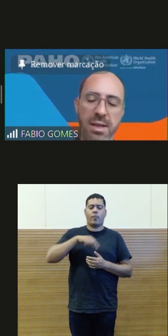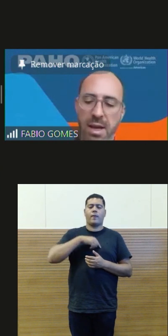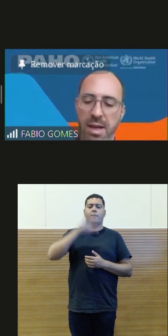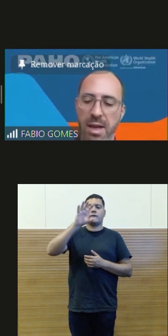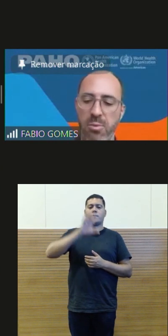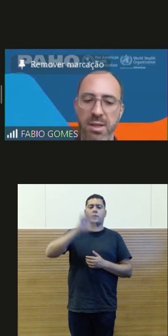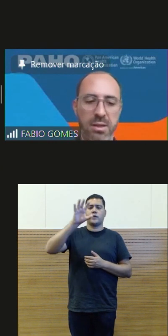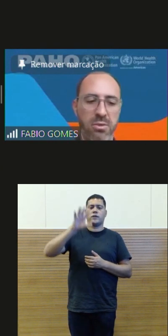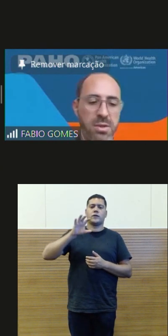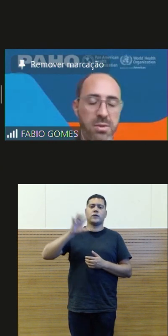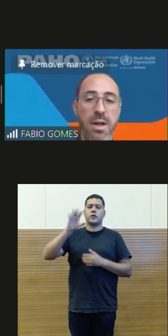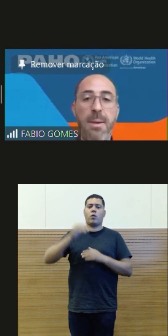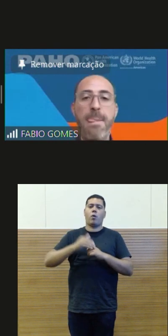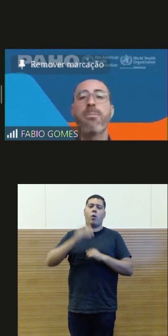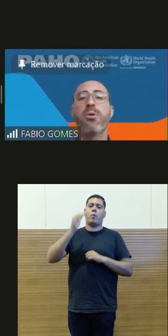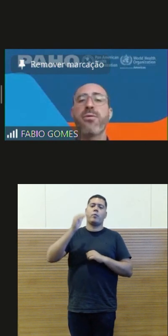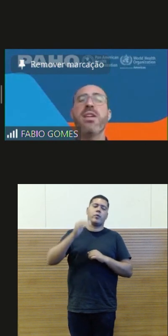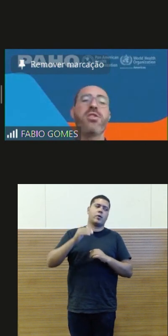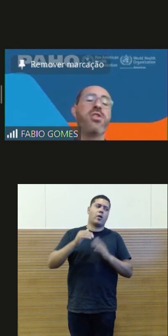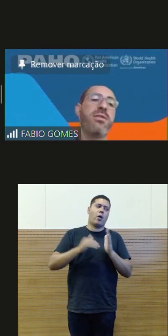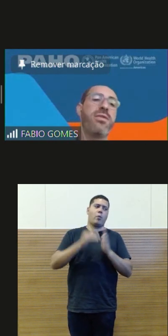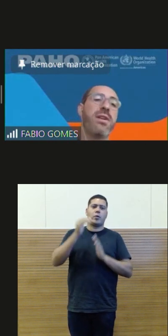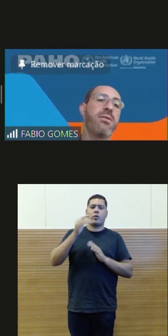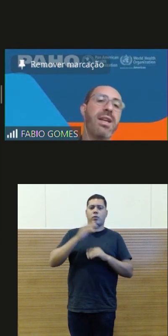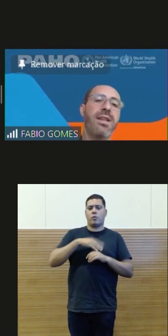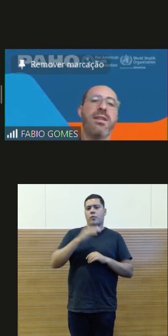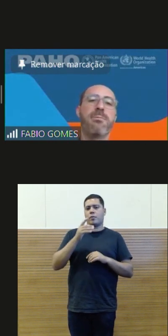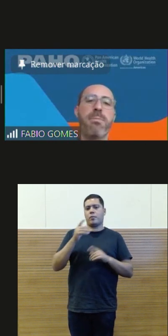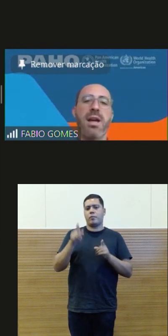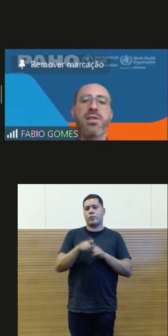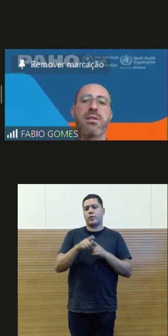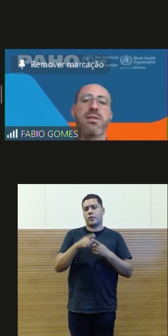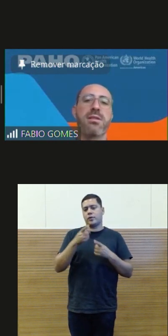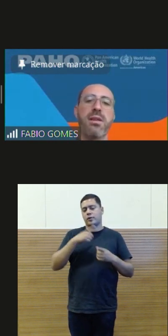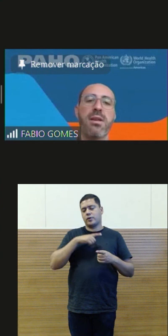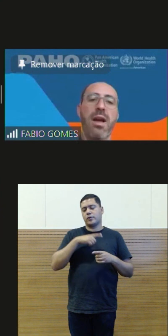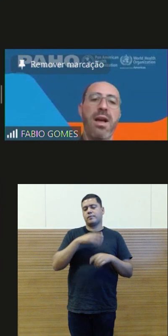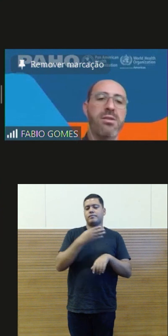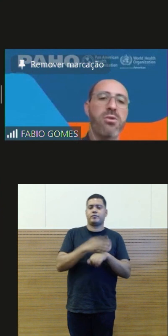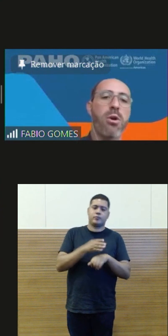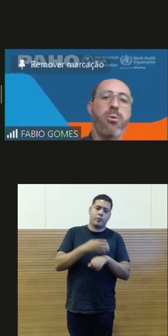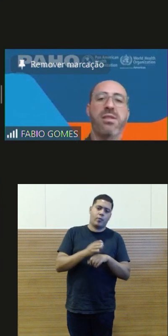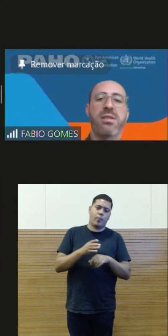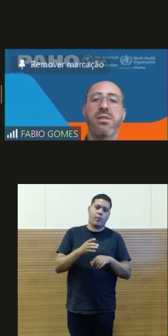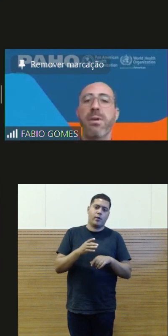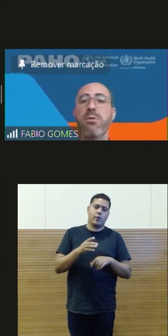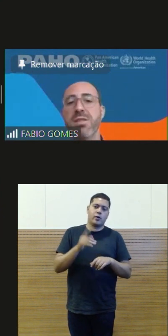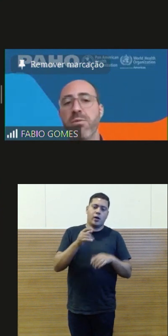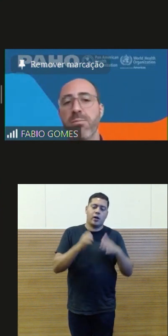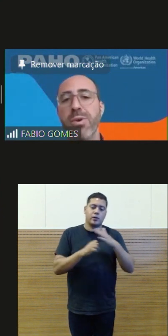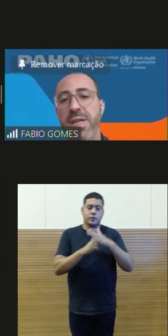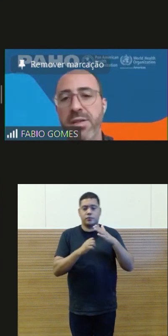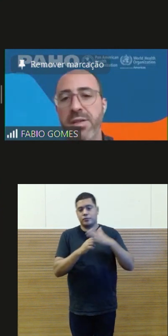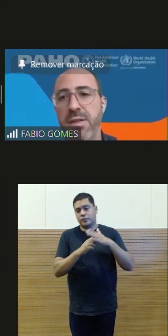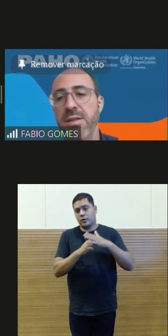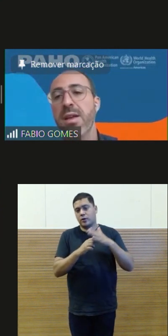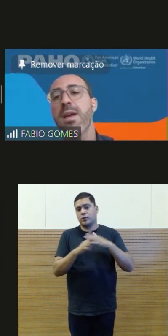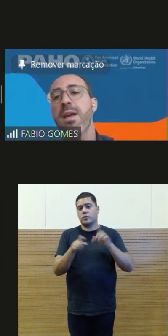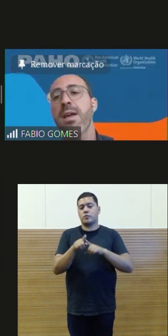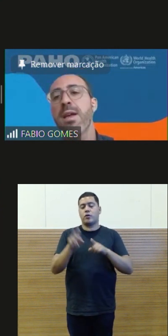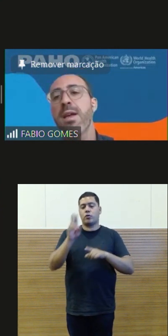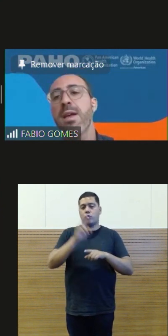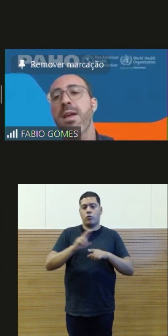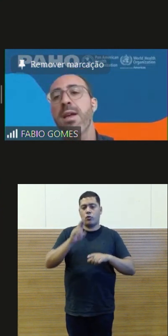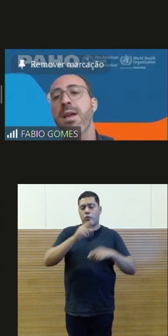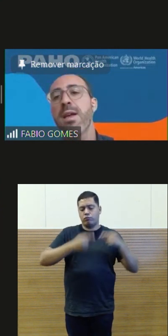drinks for a region, and to try and increase that. Finally, we talked about besides the practice, the